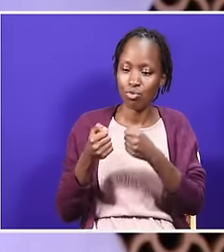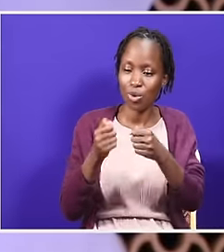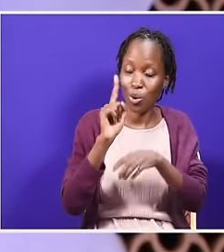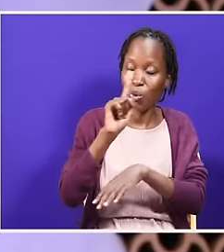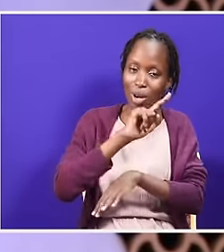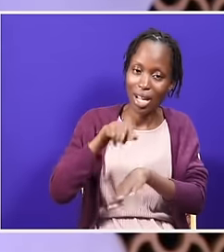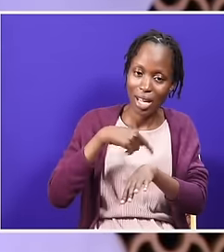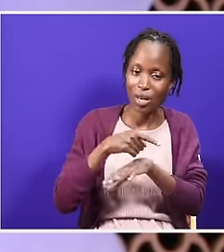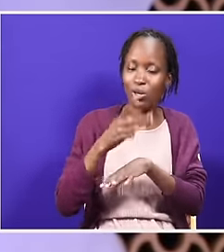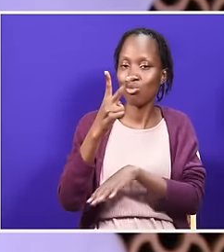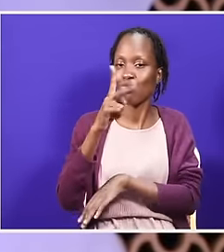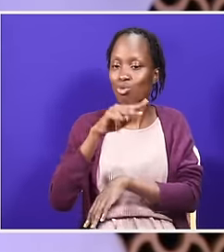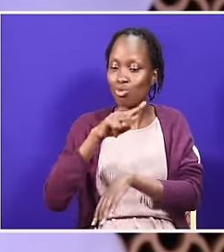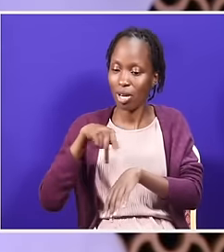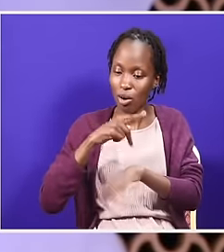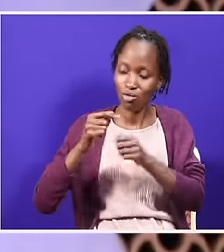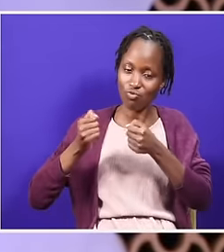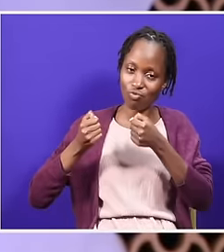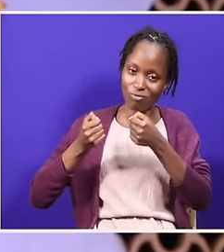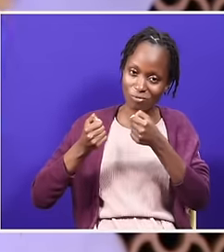1 hour, 2 hours,